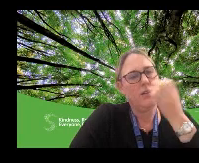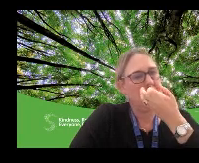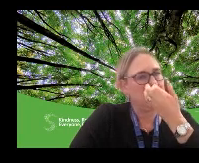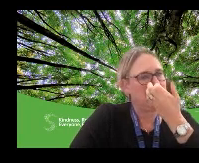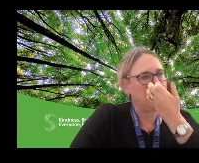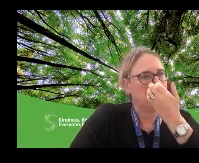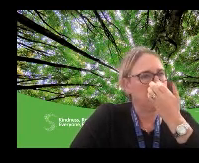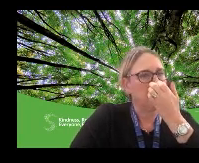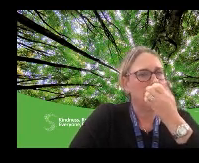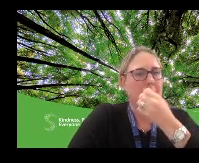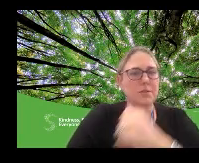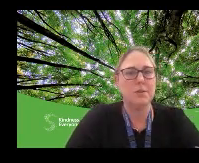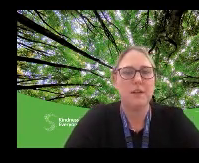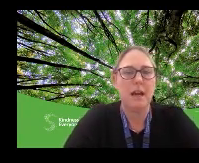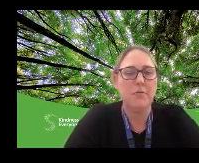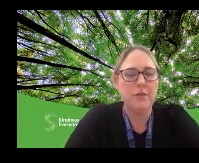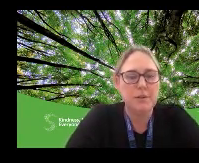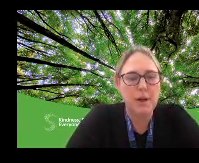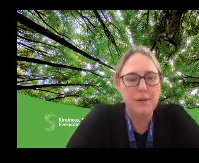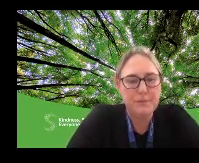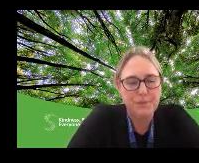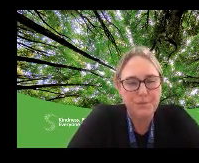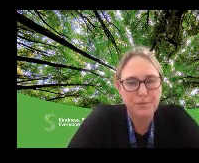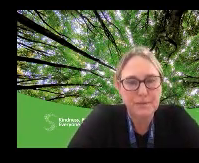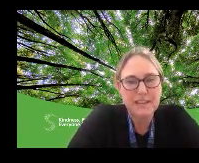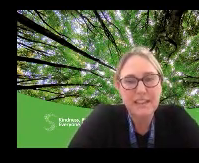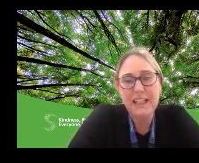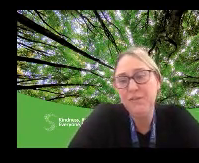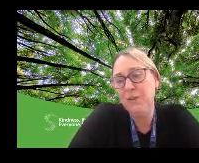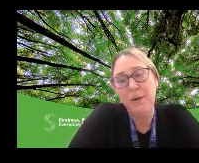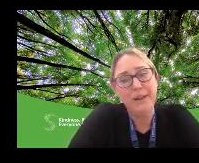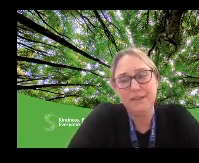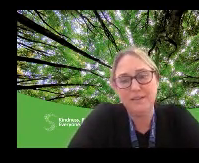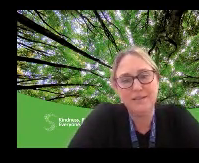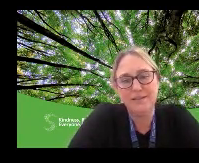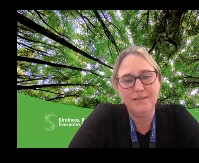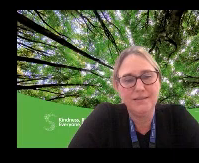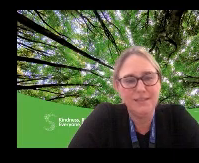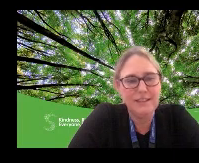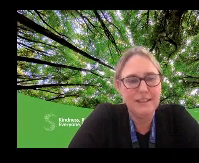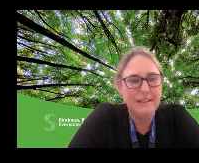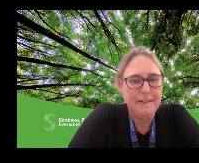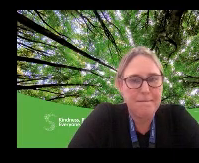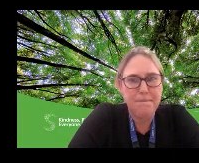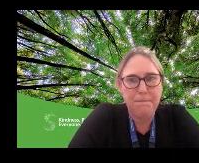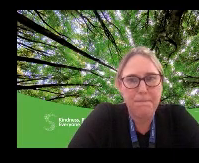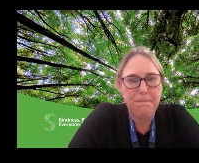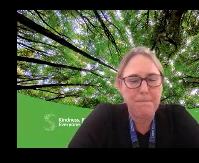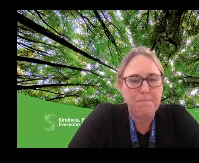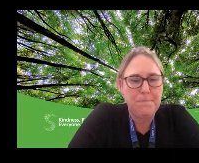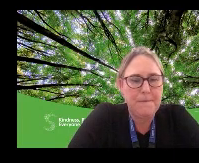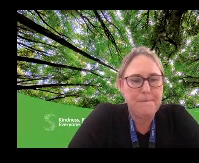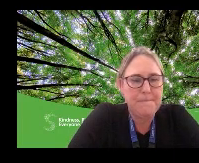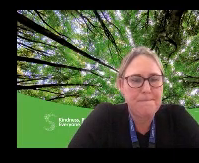And again, other agencies and social care is always really helpful as well, if you know it.